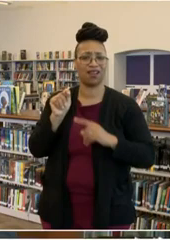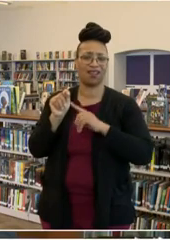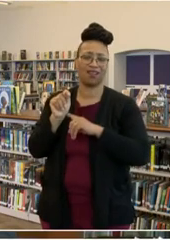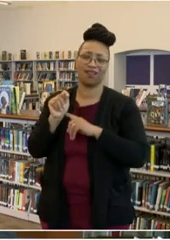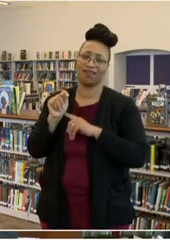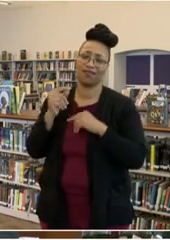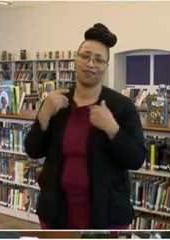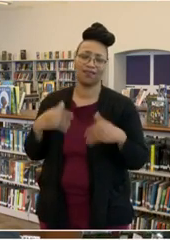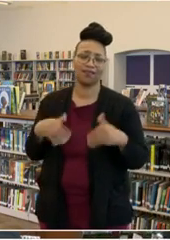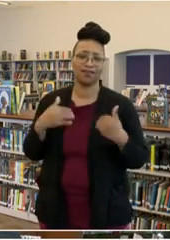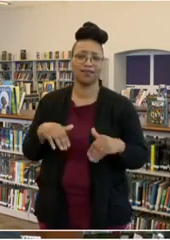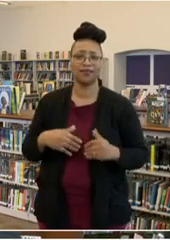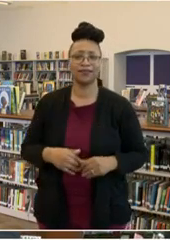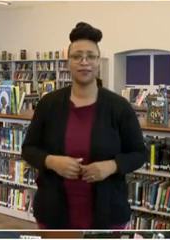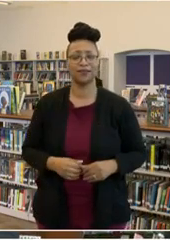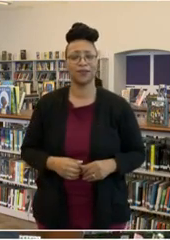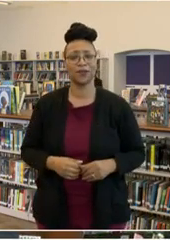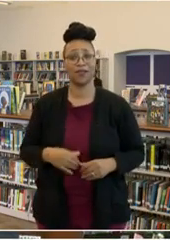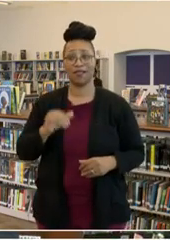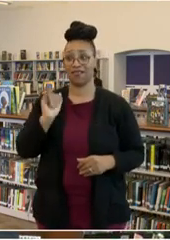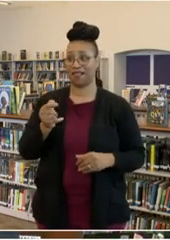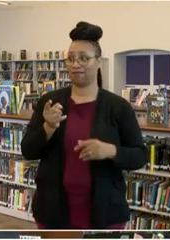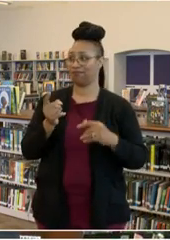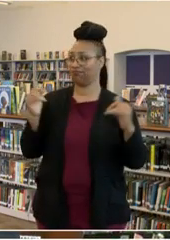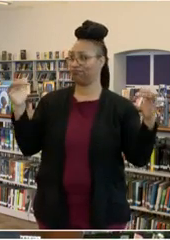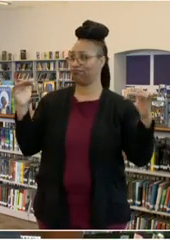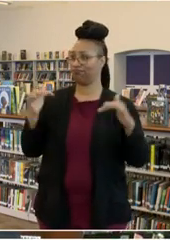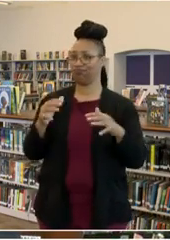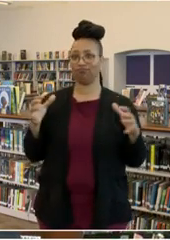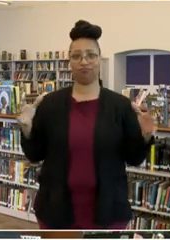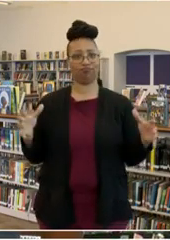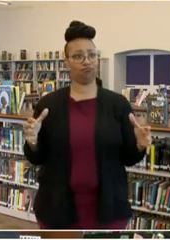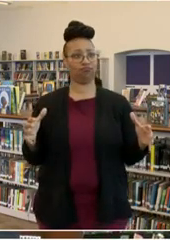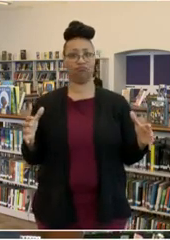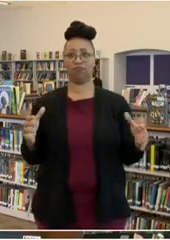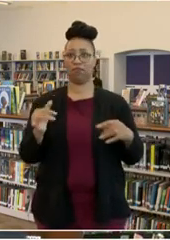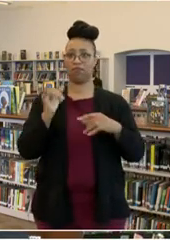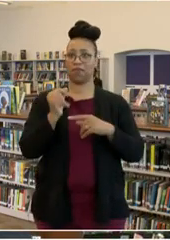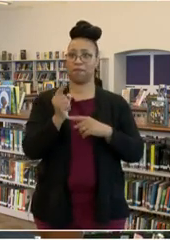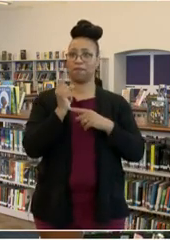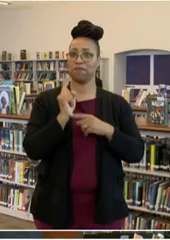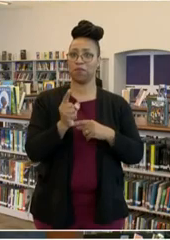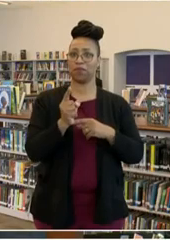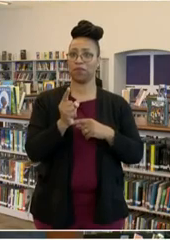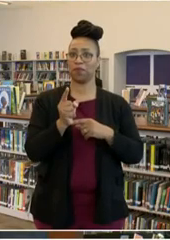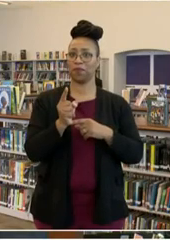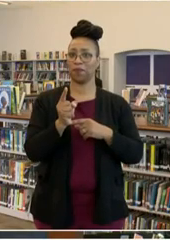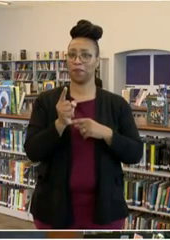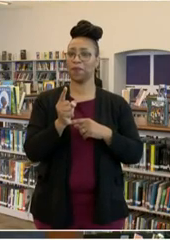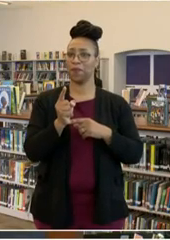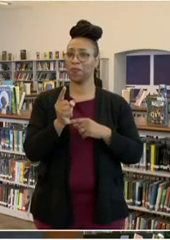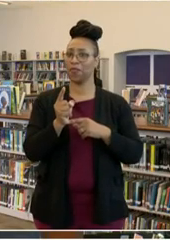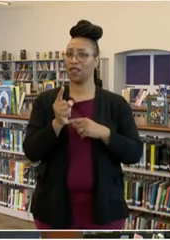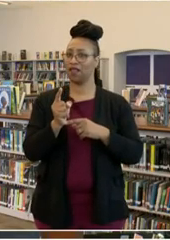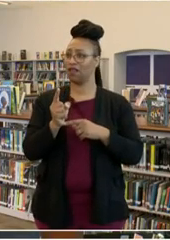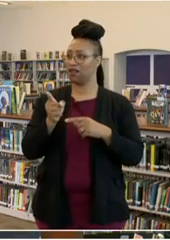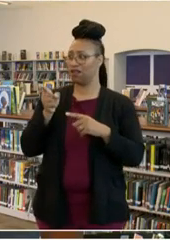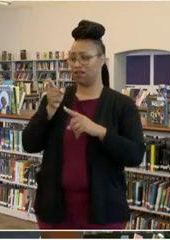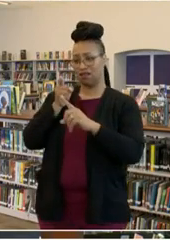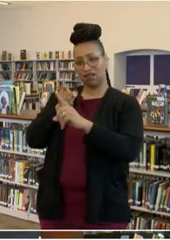moment. We would not be at this particular juncture without your leadership. So thank you to you and your team